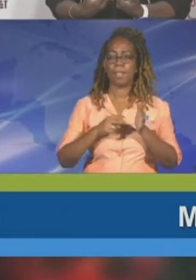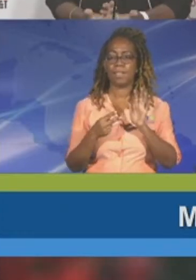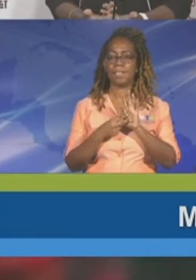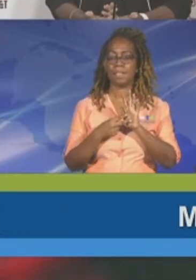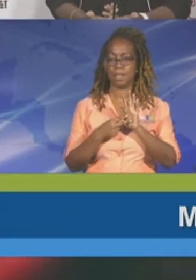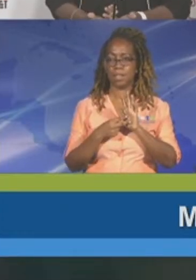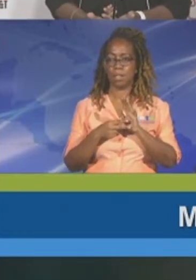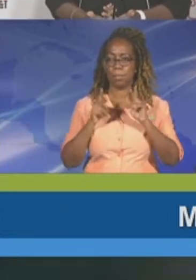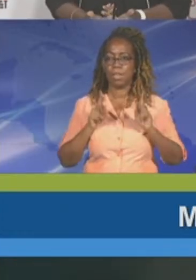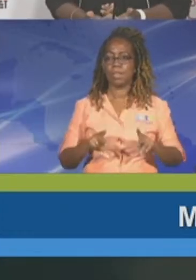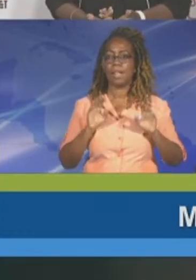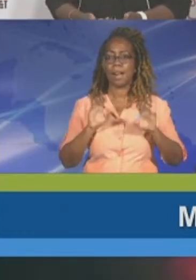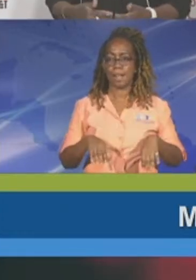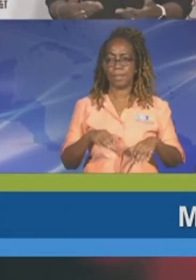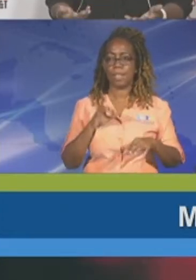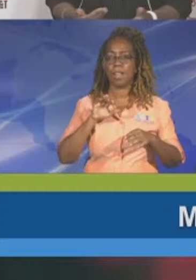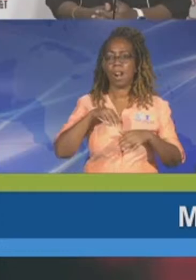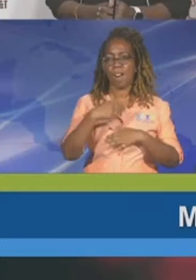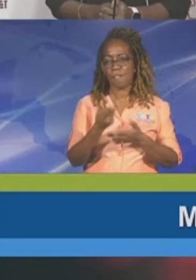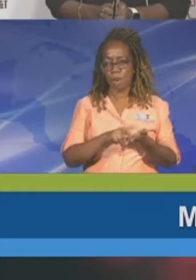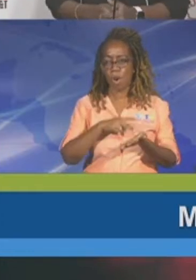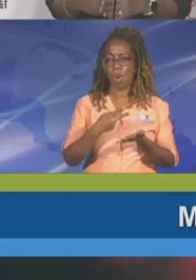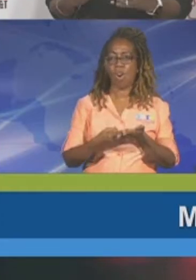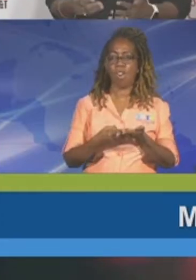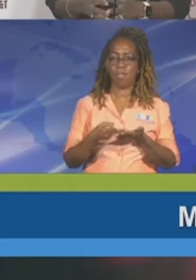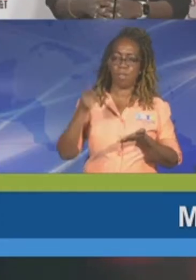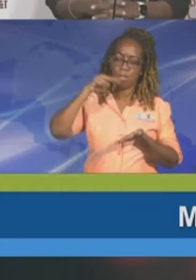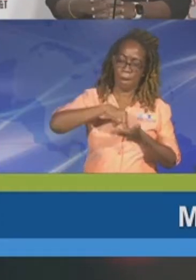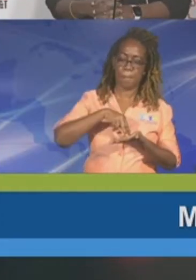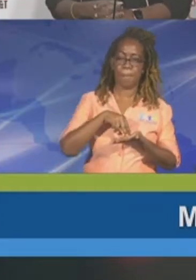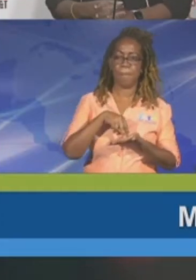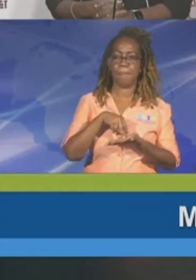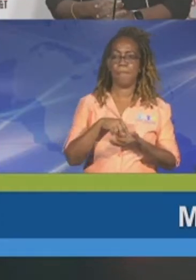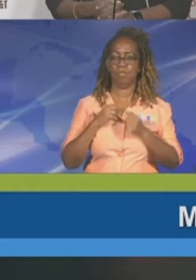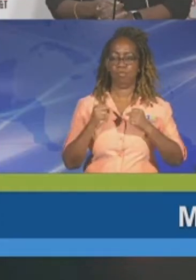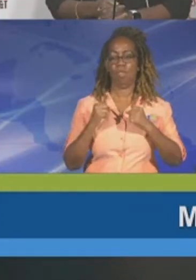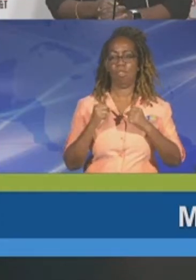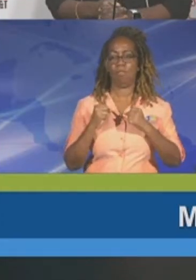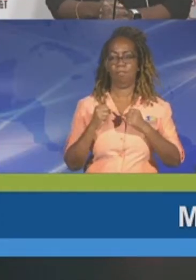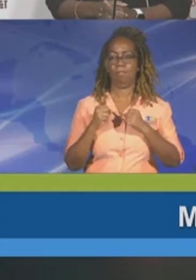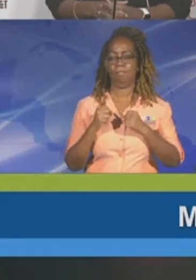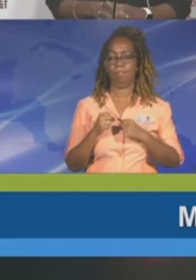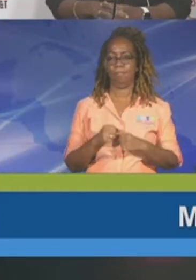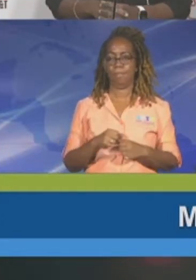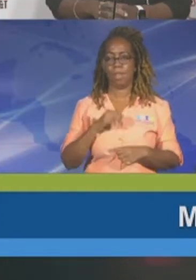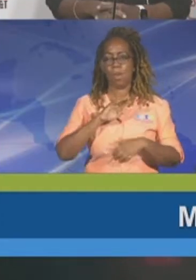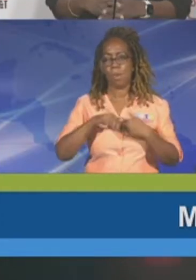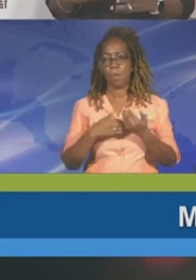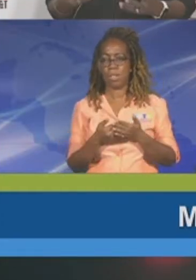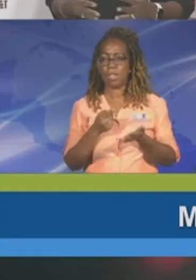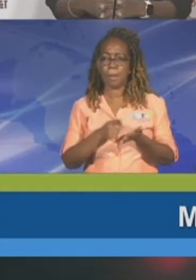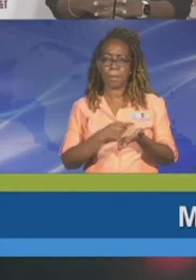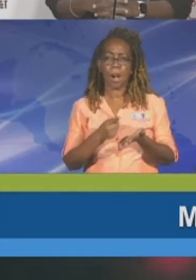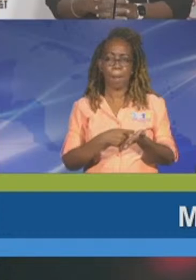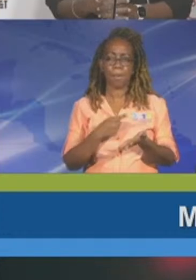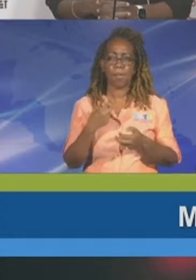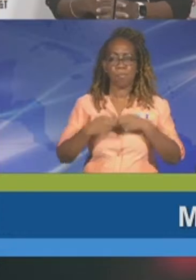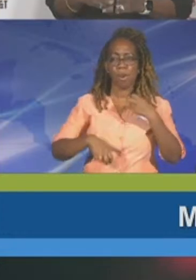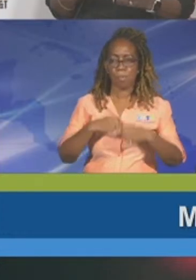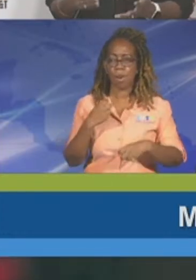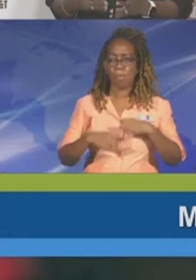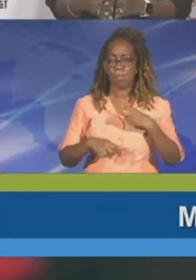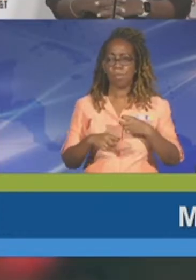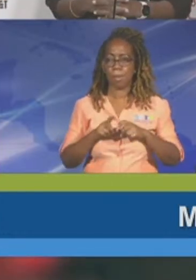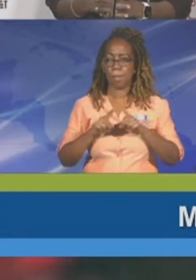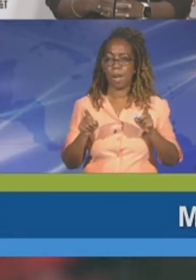to bounce back from adversity. We all face adversity. We all face difficult circumstances, and sometimes some people